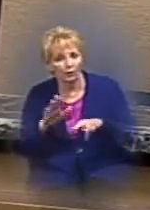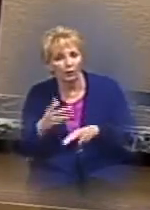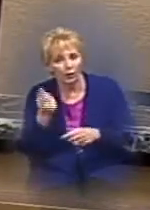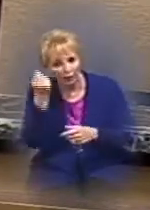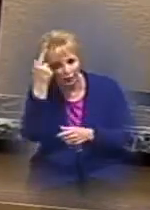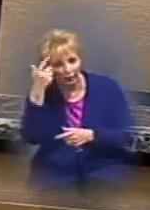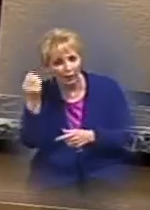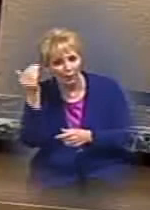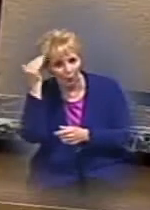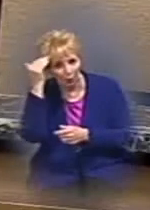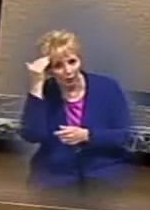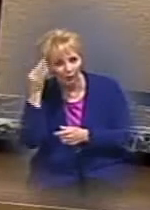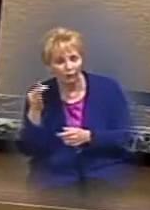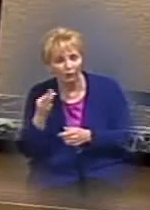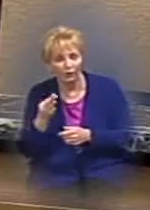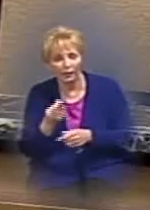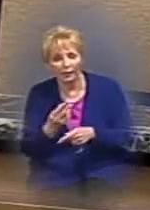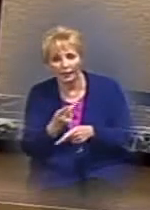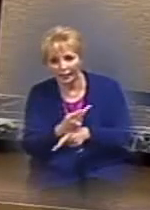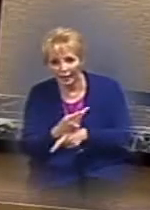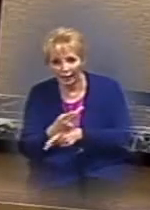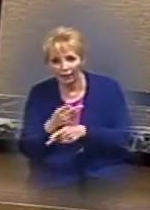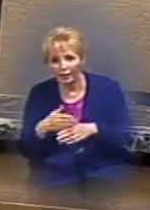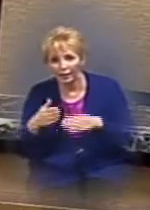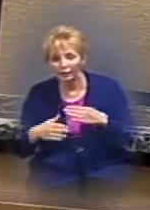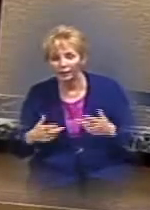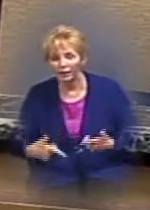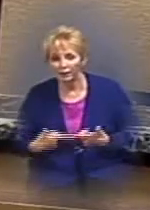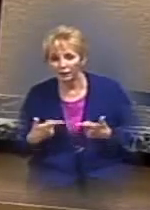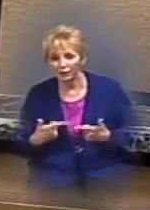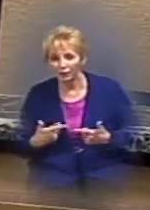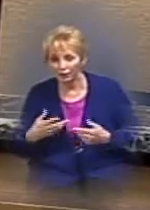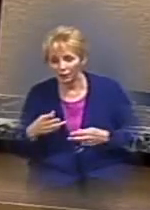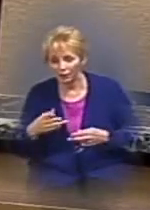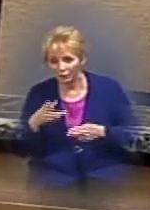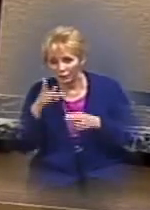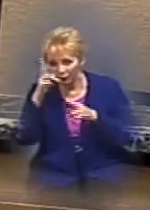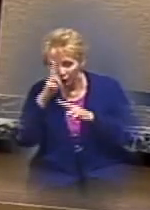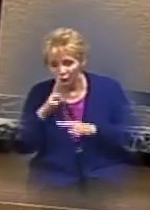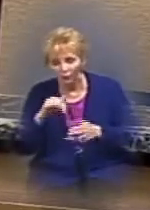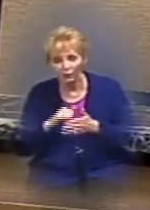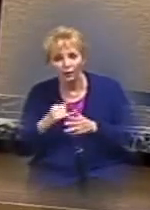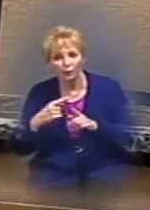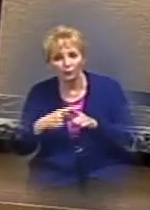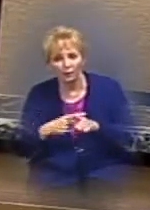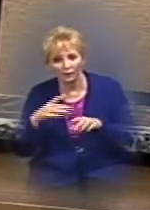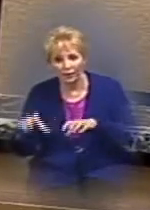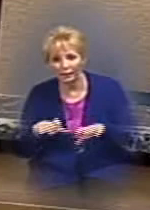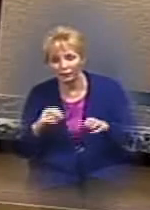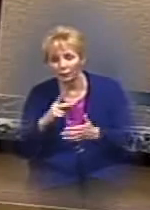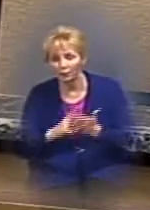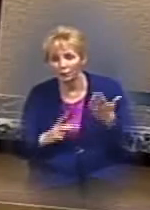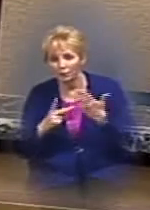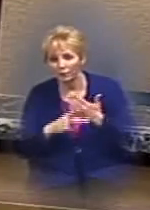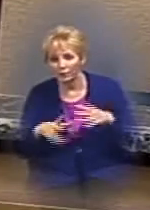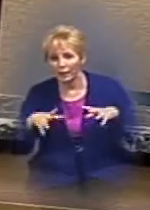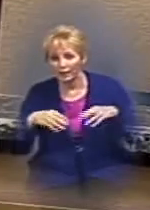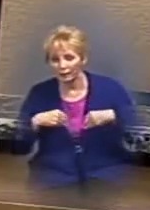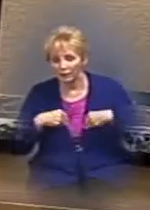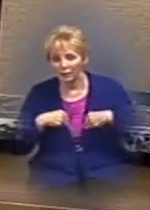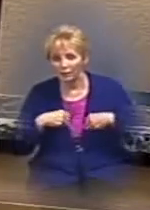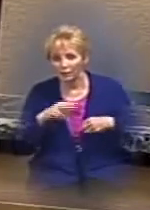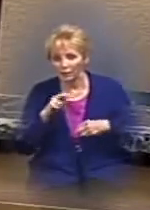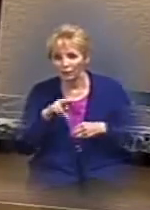and awareness of care at the end of life and to observe this month with appropriate activities and programs. Adopted this, the fourth